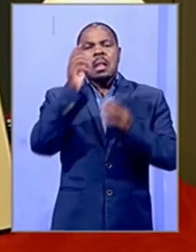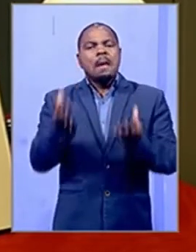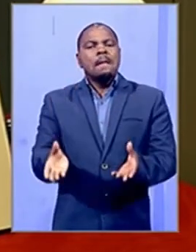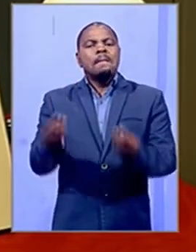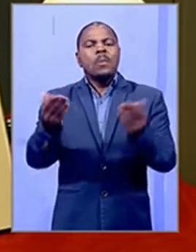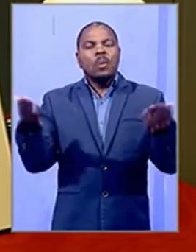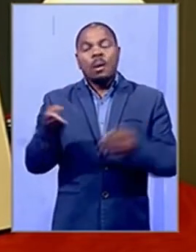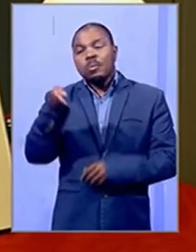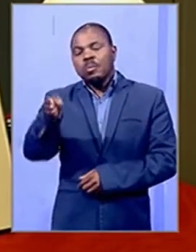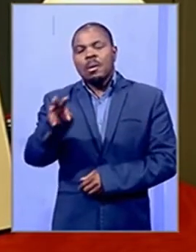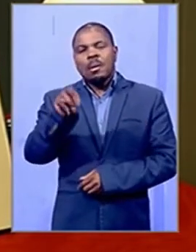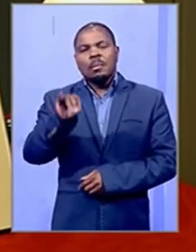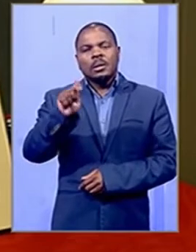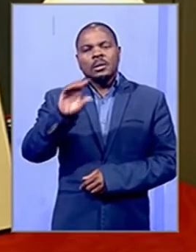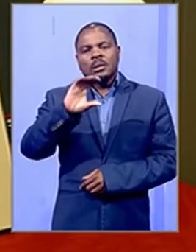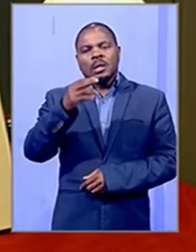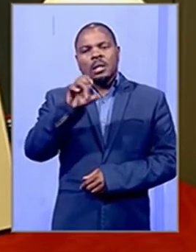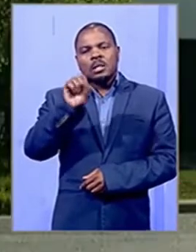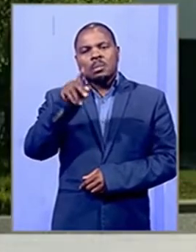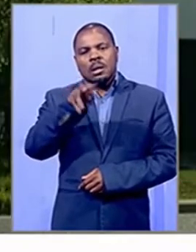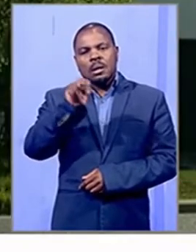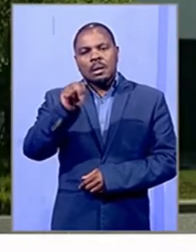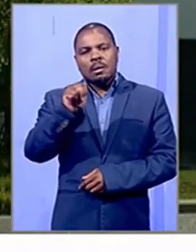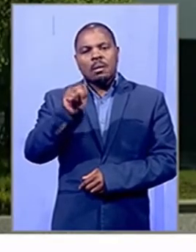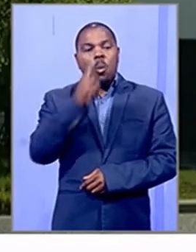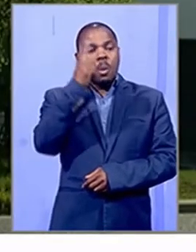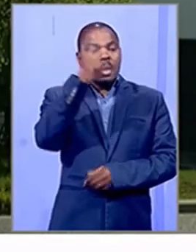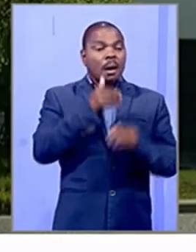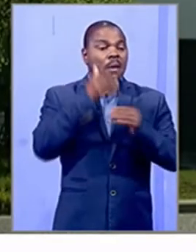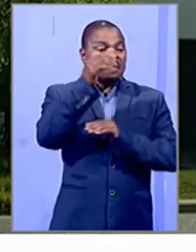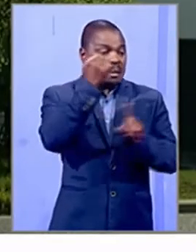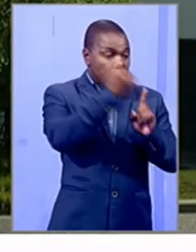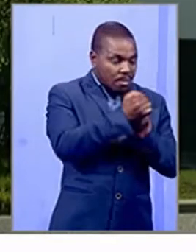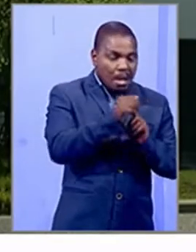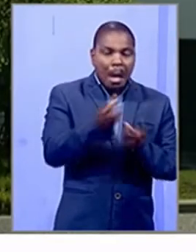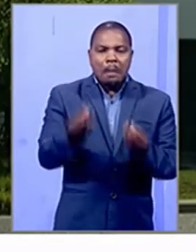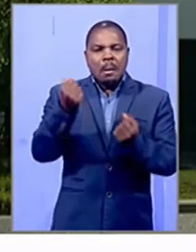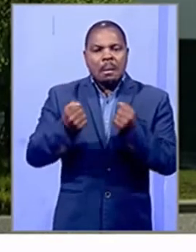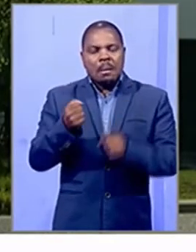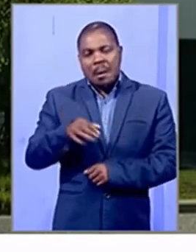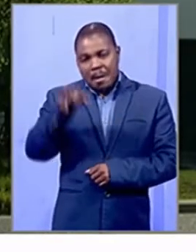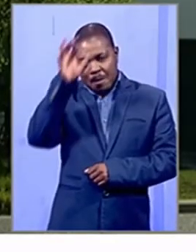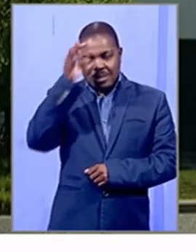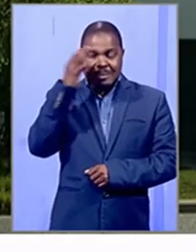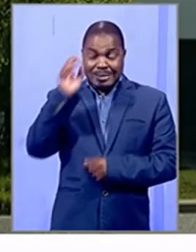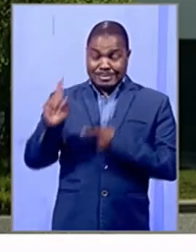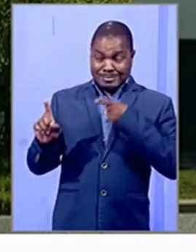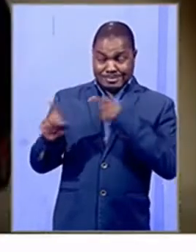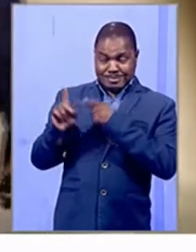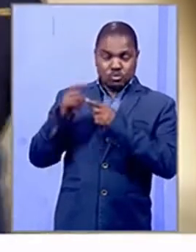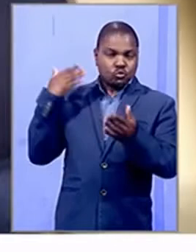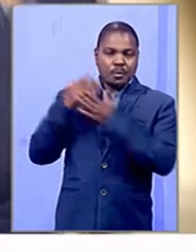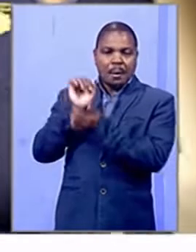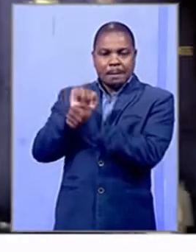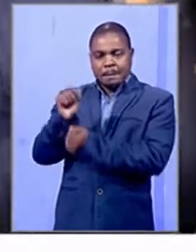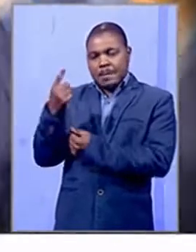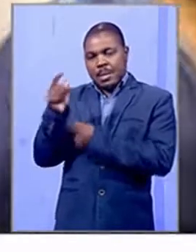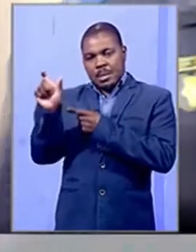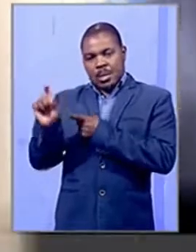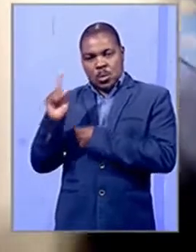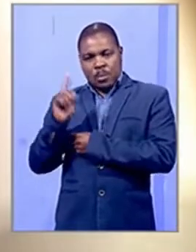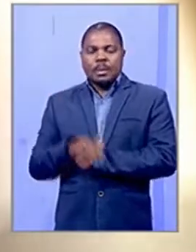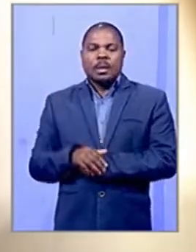se bonwe gaufi le Plein letsatsi morago ga polao ya gagwe. Mapodisi a re Hartzenburg ke ene fela yo tshwereng go fitlha ga